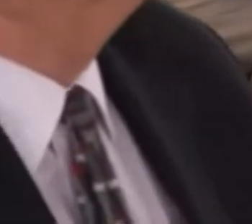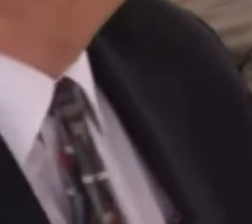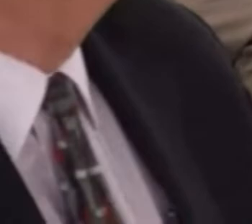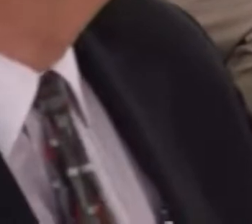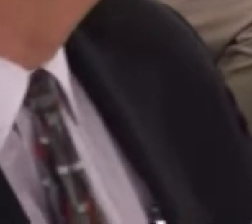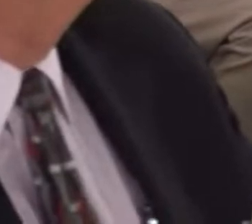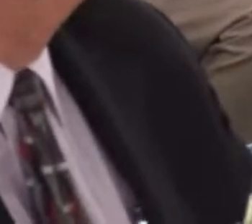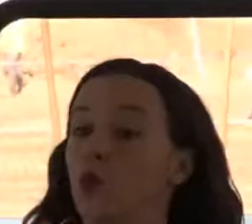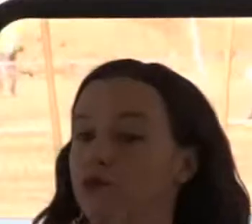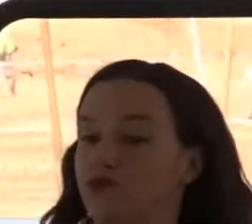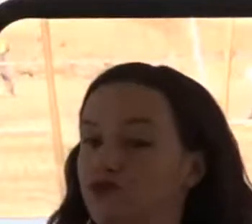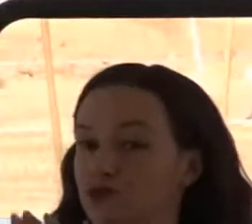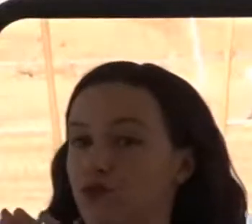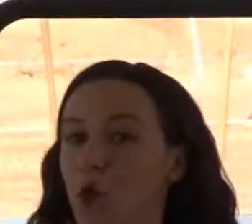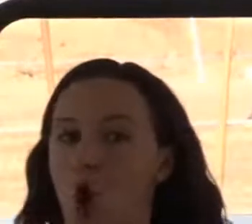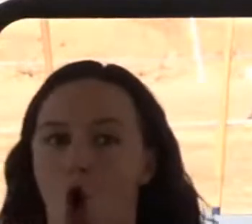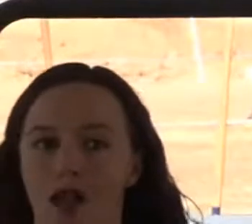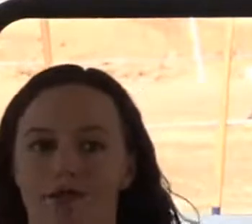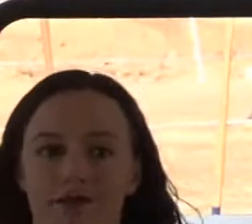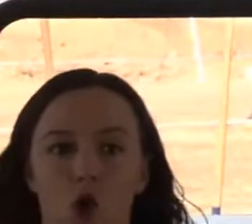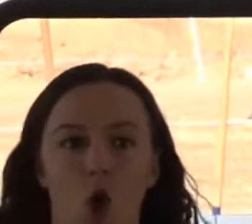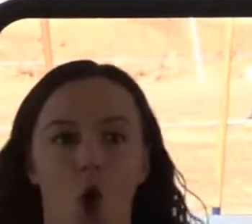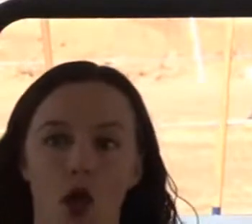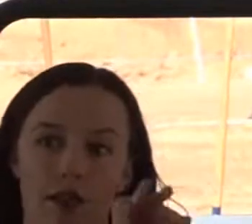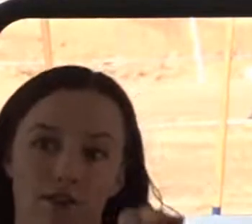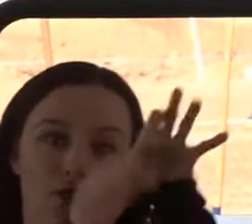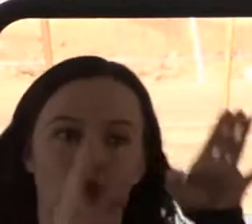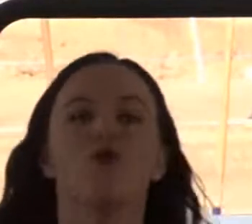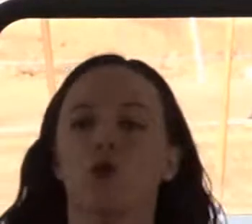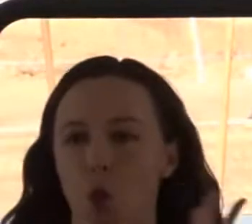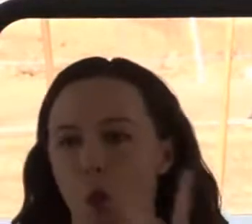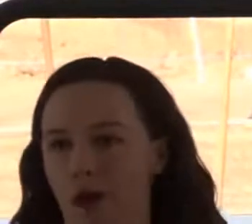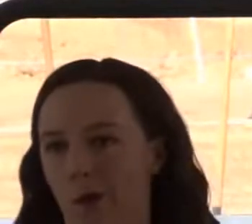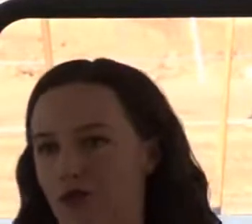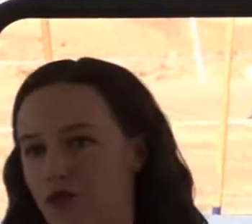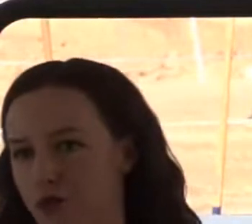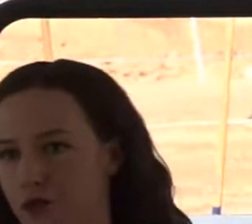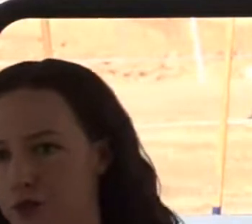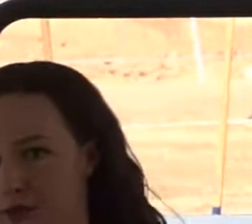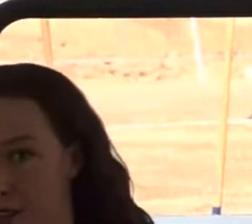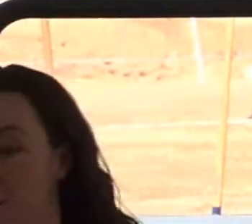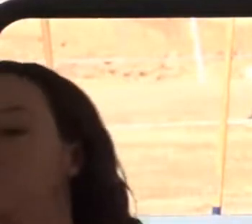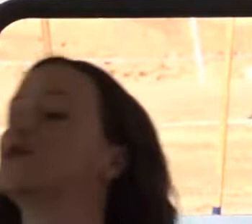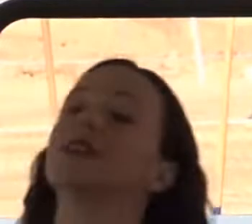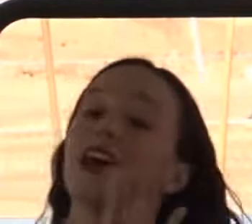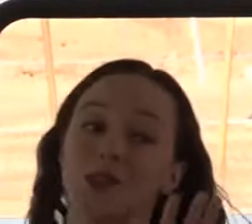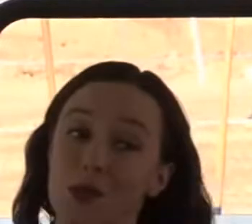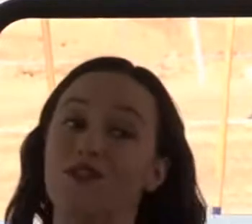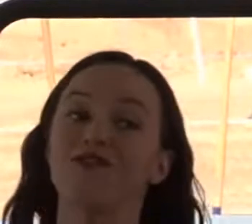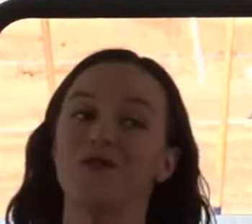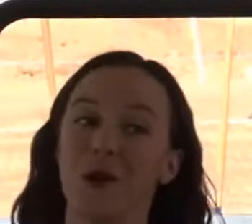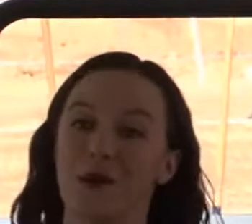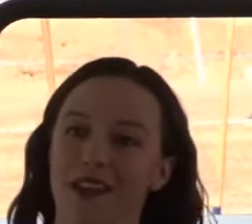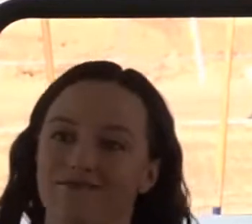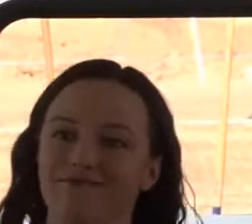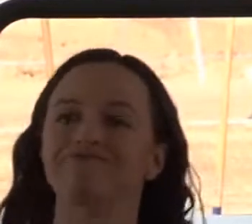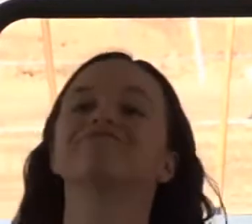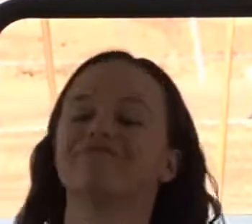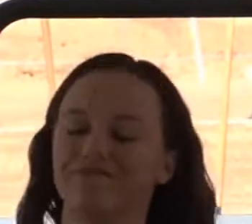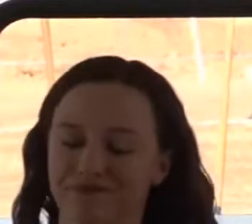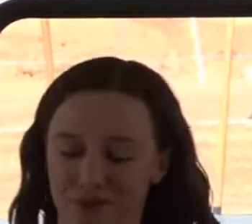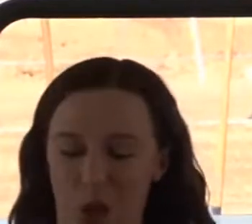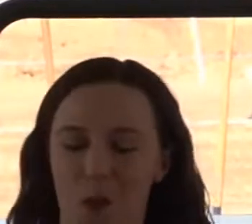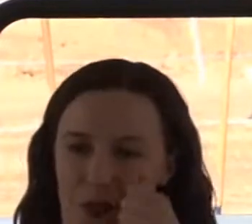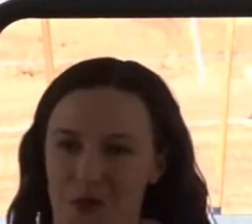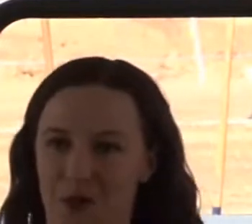Because of your leadership and all of you, all of the voters, that's why we're here today. So yes, your vote does count, so make sure you remember that as